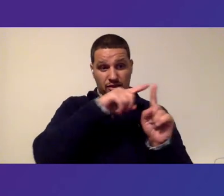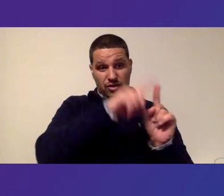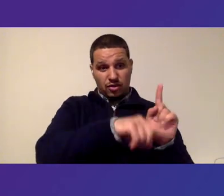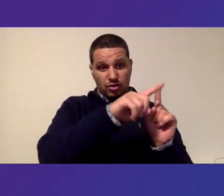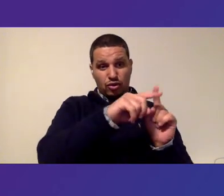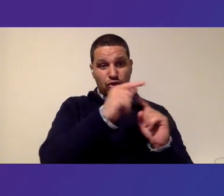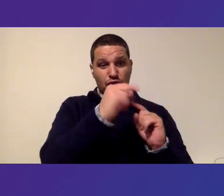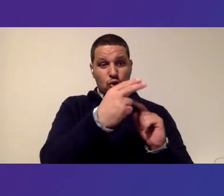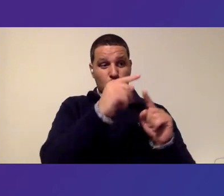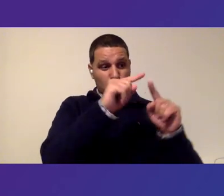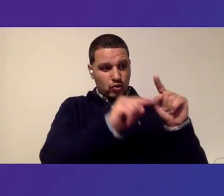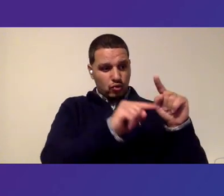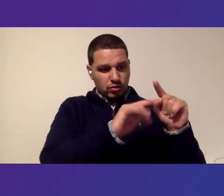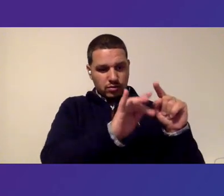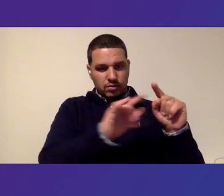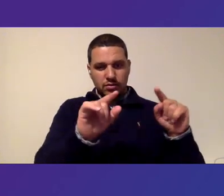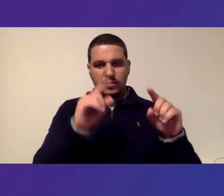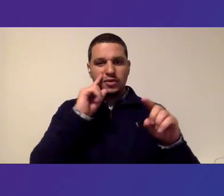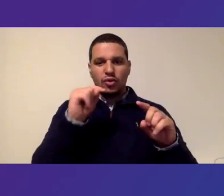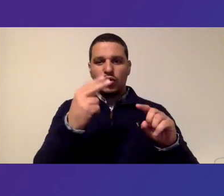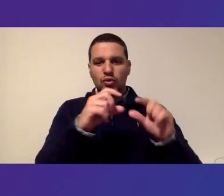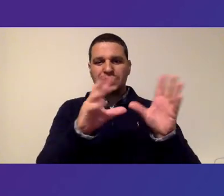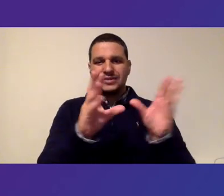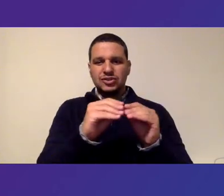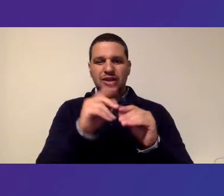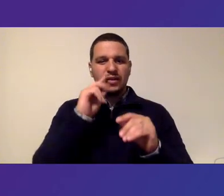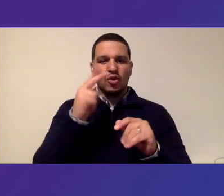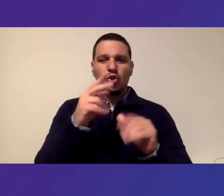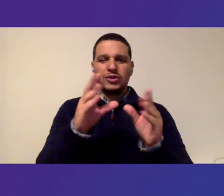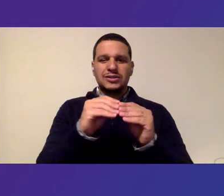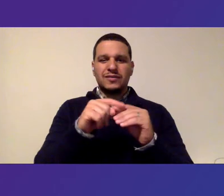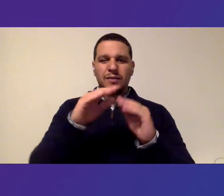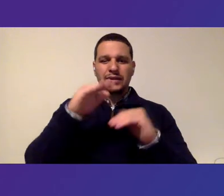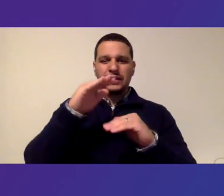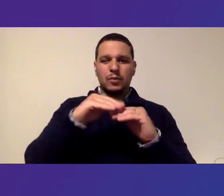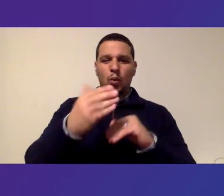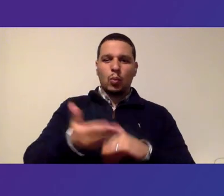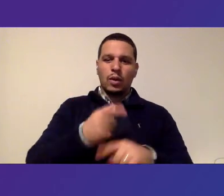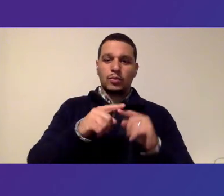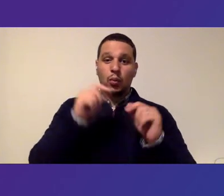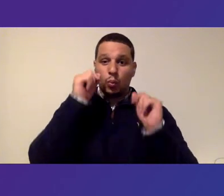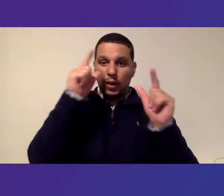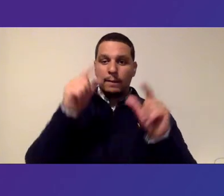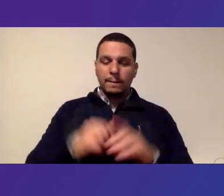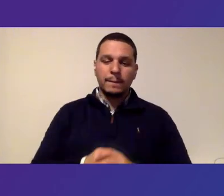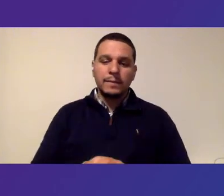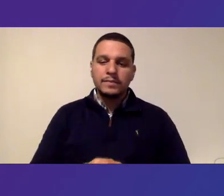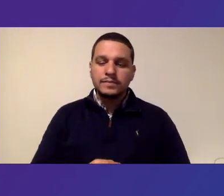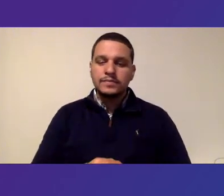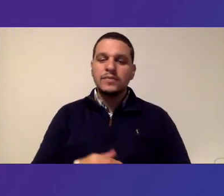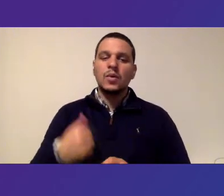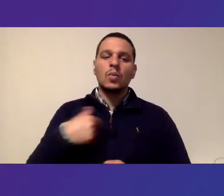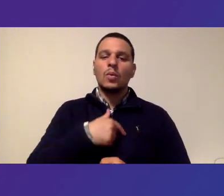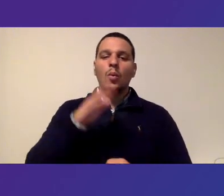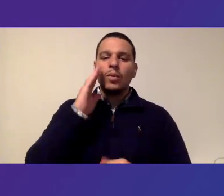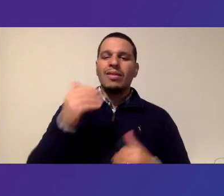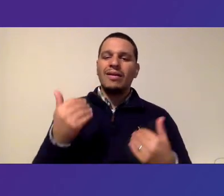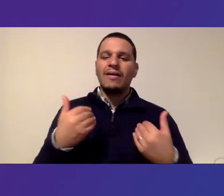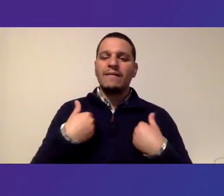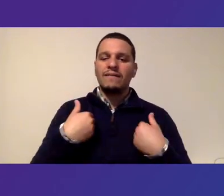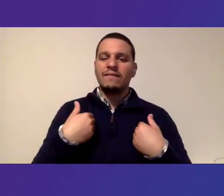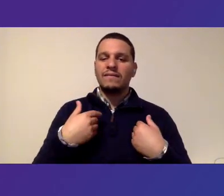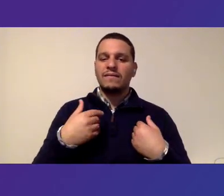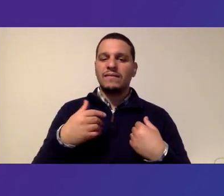Scroll down and you should find the third session from the top, which is the welcome and wake up. We will have the